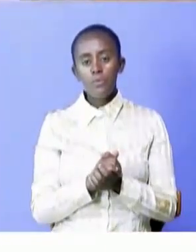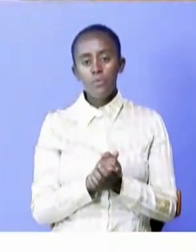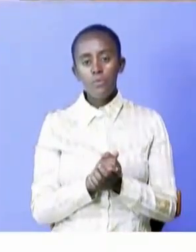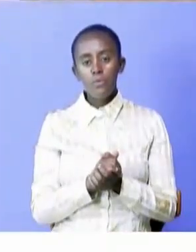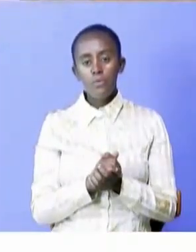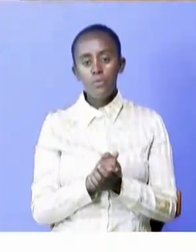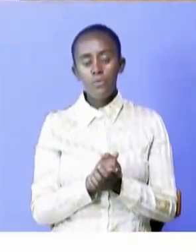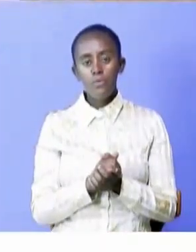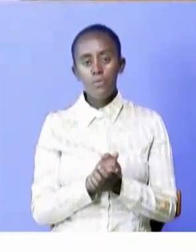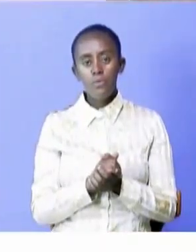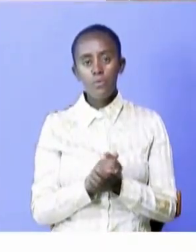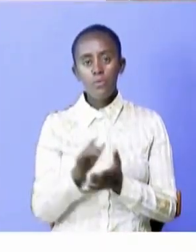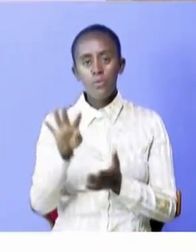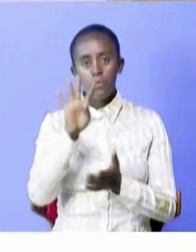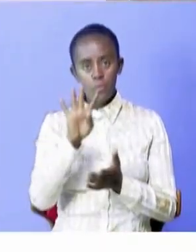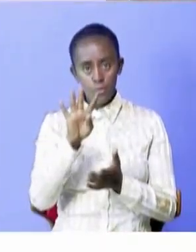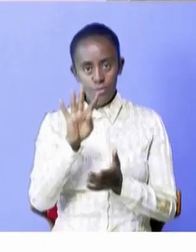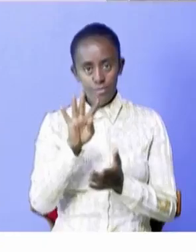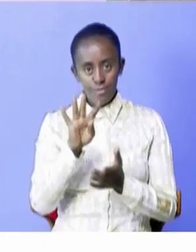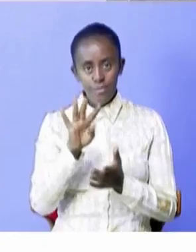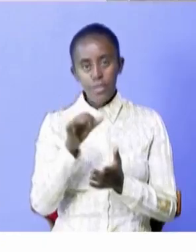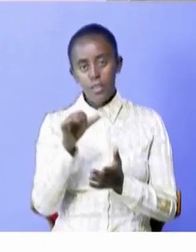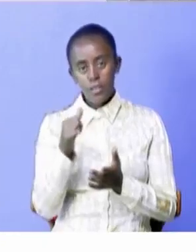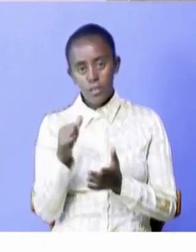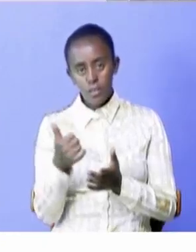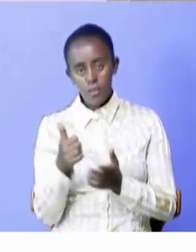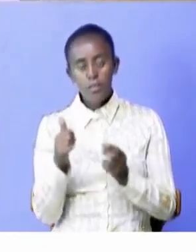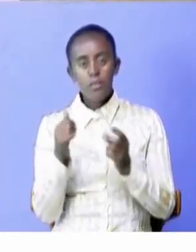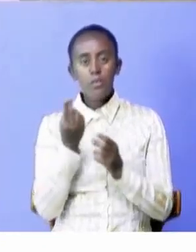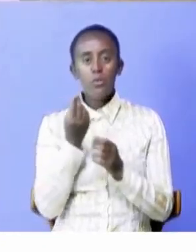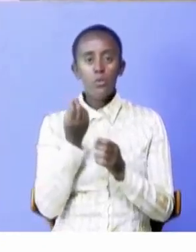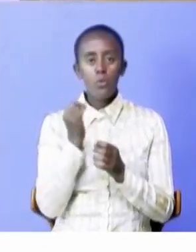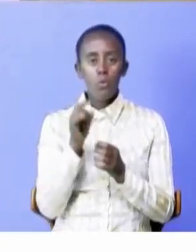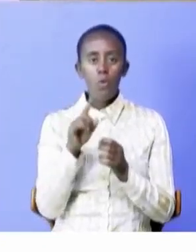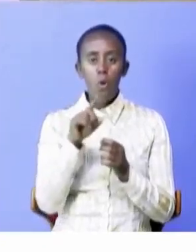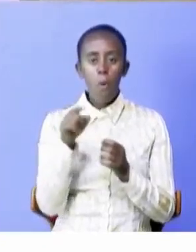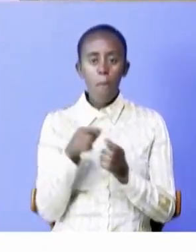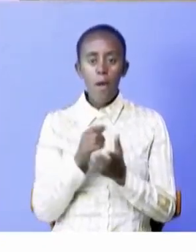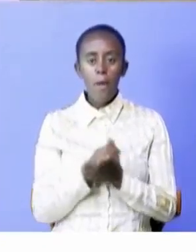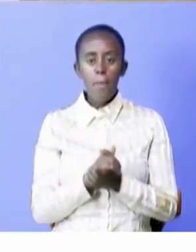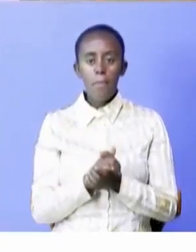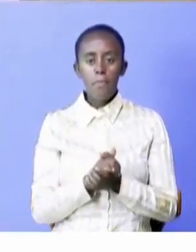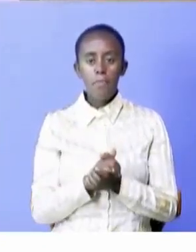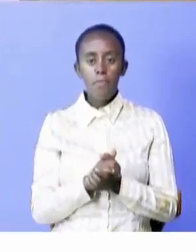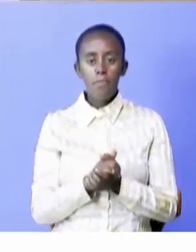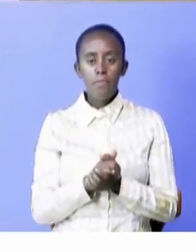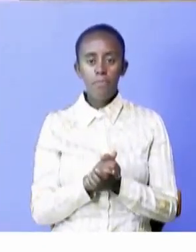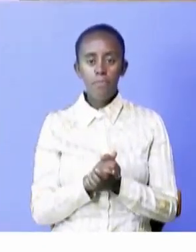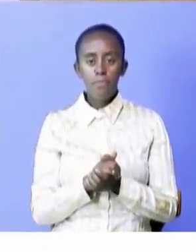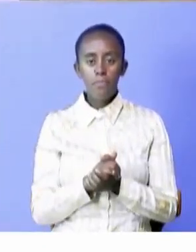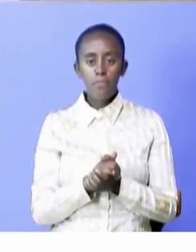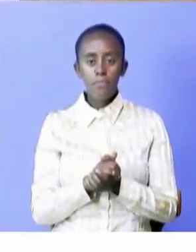Number 4, the other use of a comma is